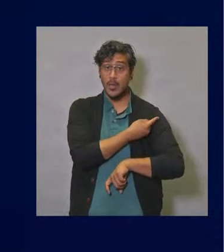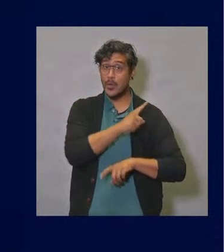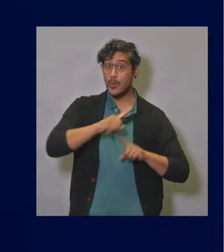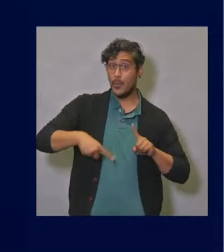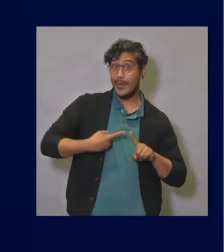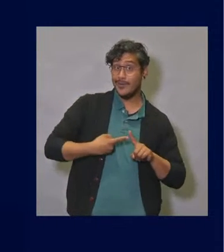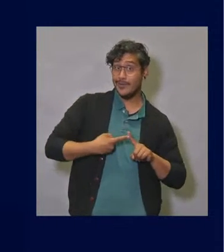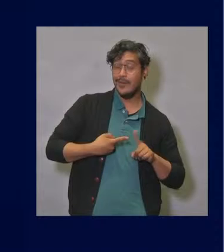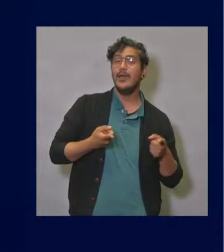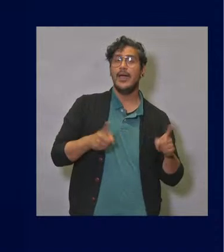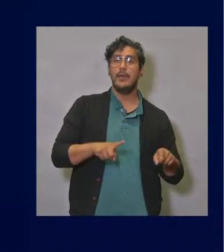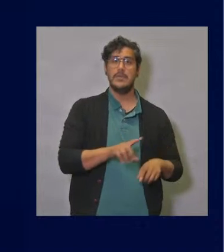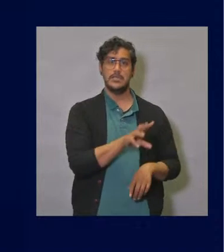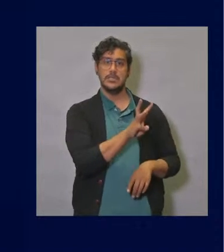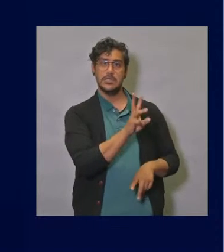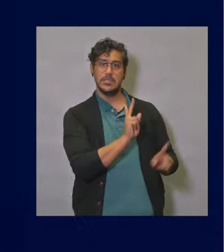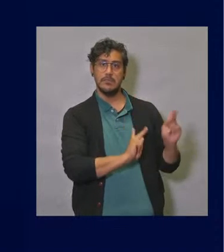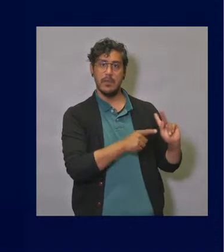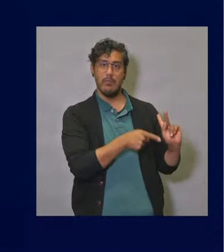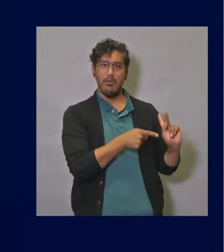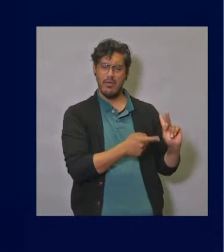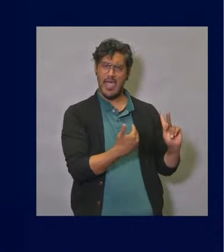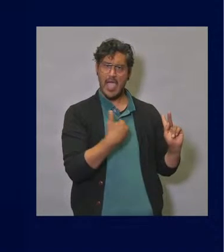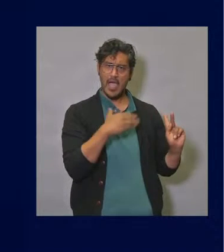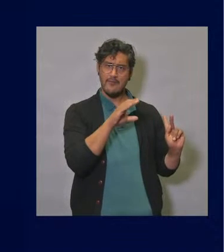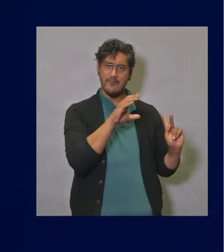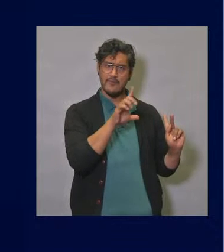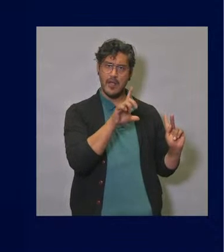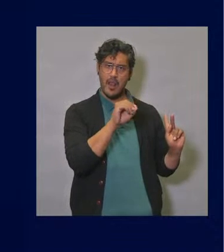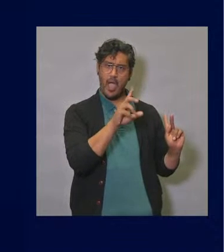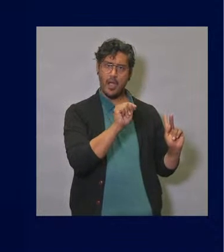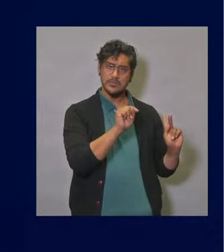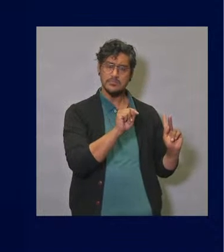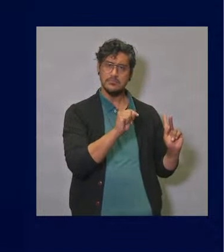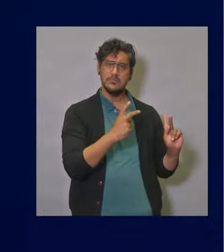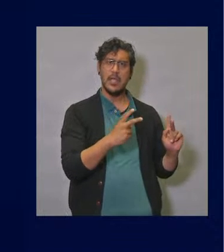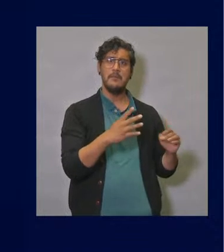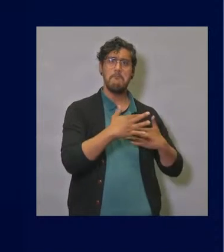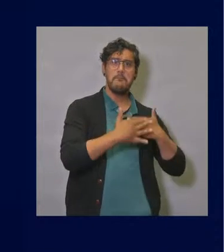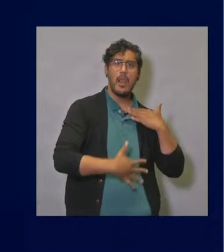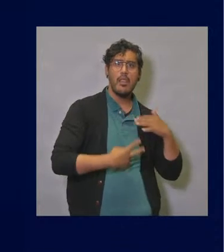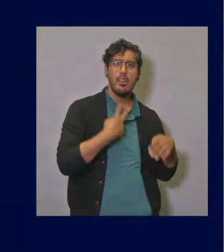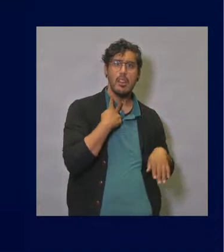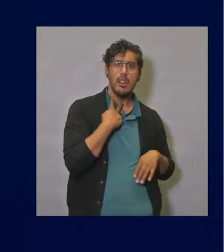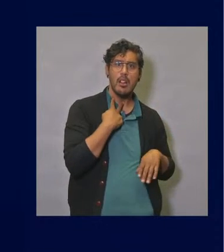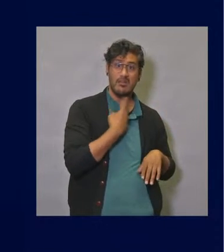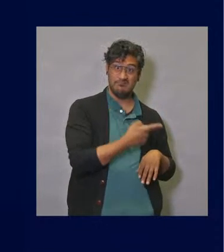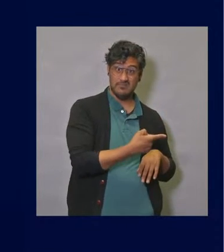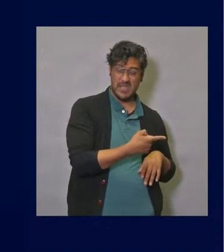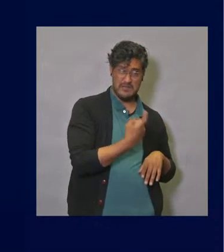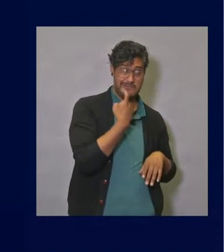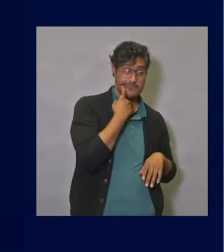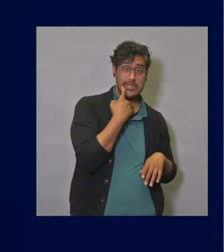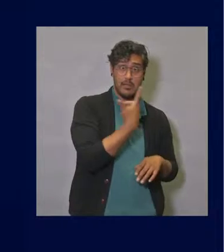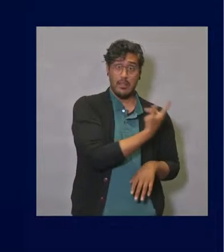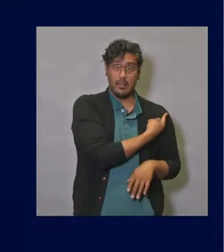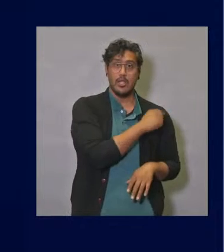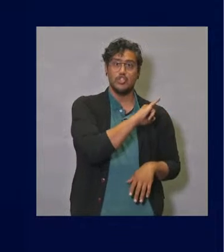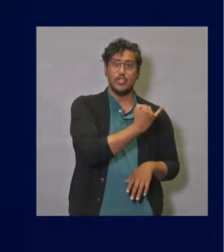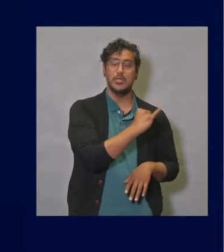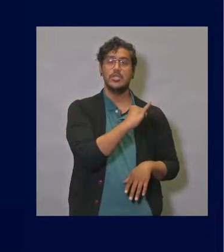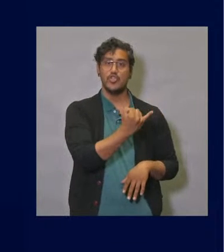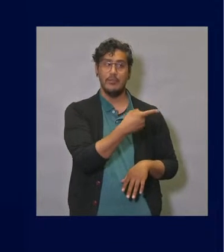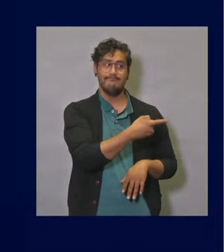6 cases of a severe clotting problem were identified in people who had recently received the vaccine. What made